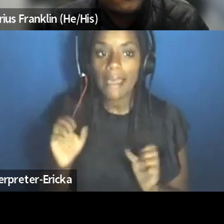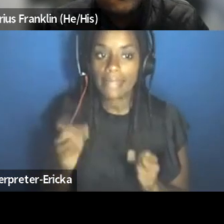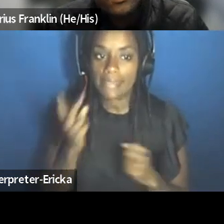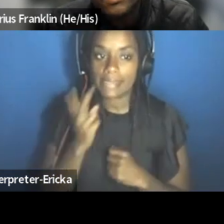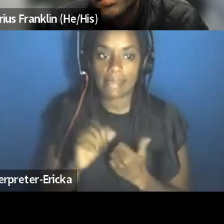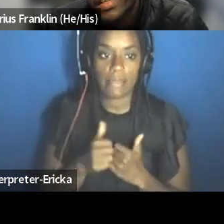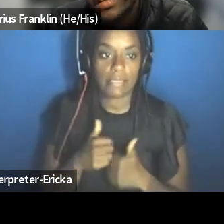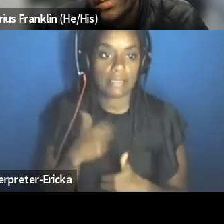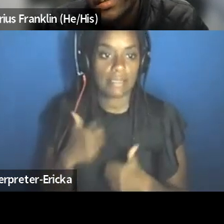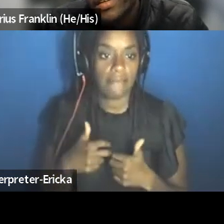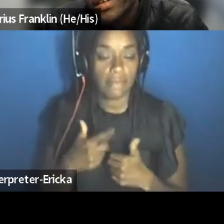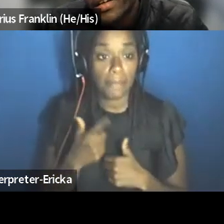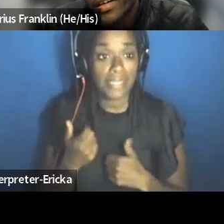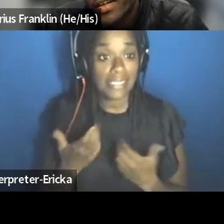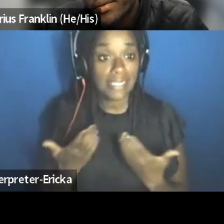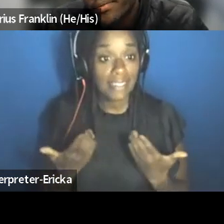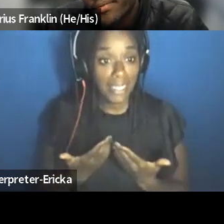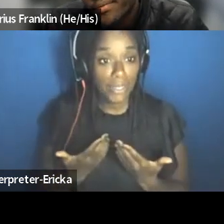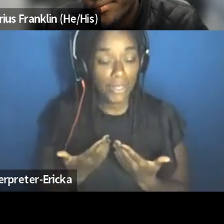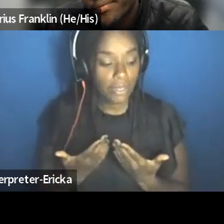because for us here,